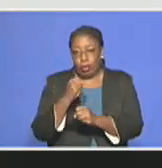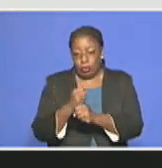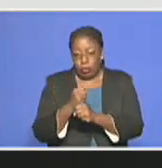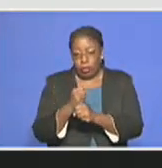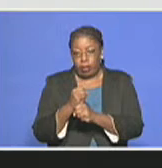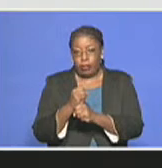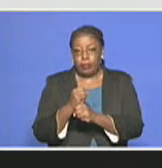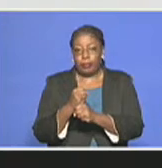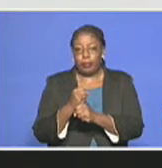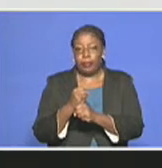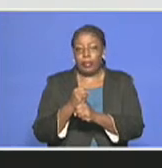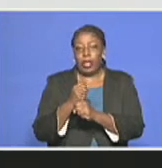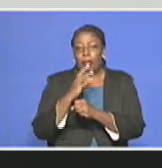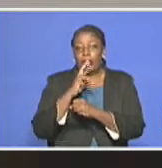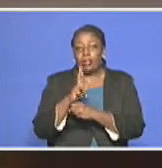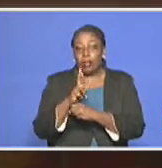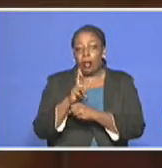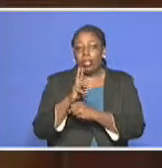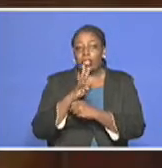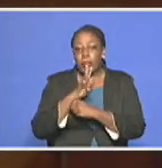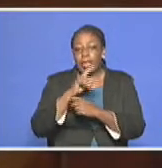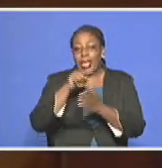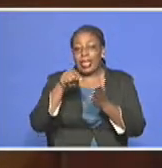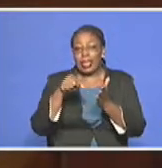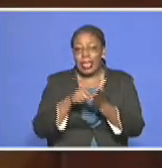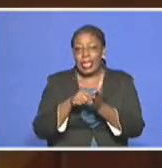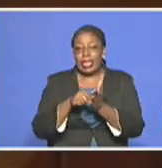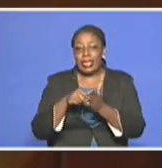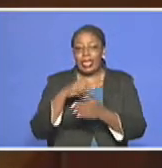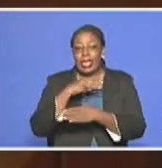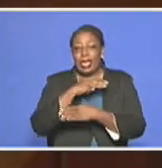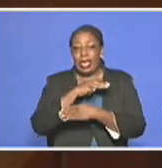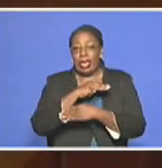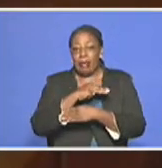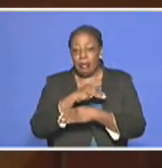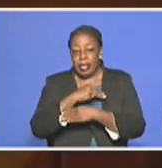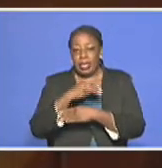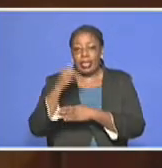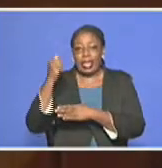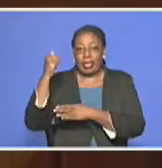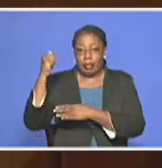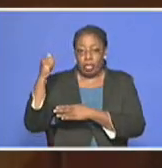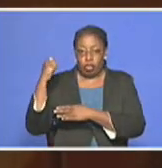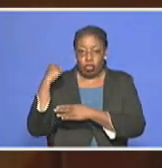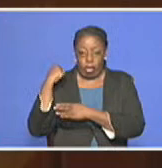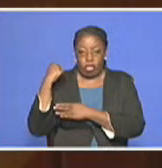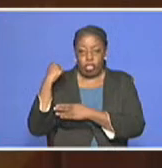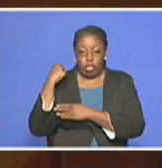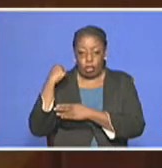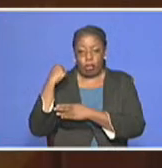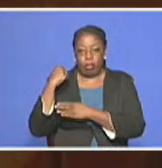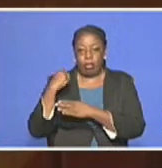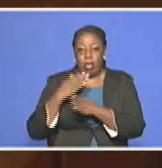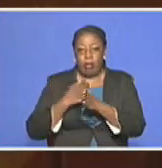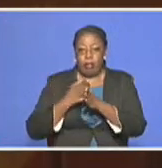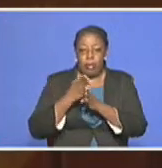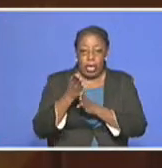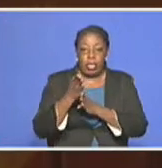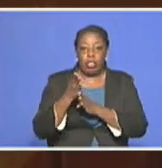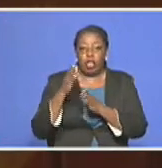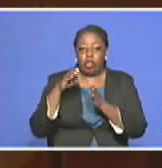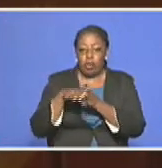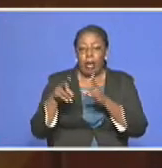In other words, Mr. Speaker, this minister-led administration, major crimes